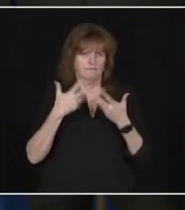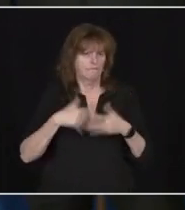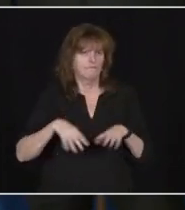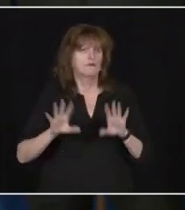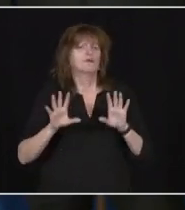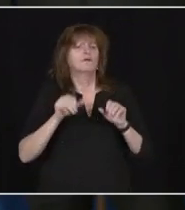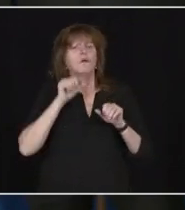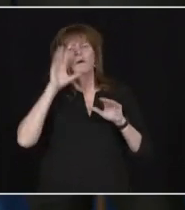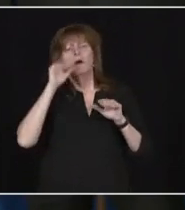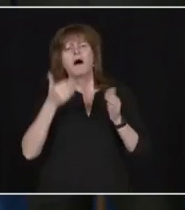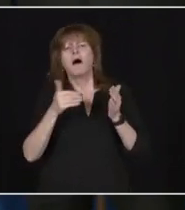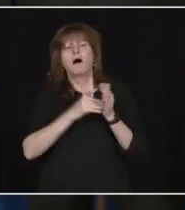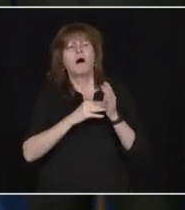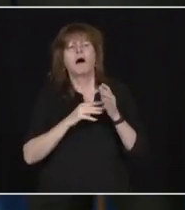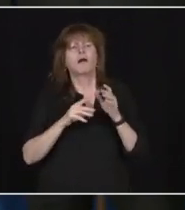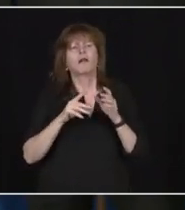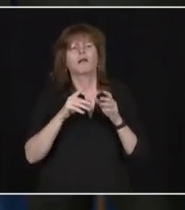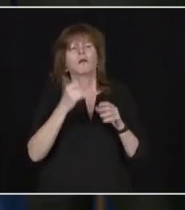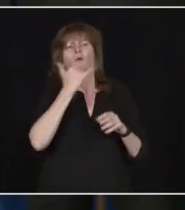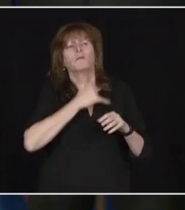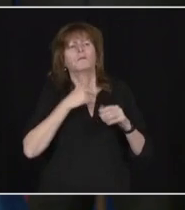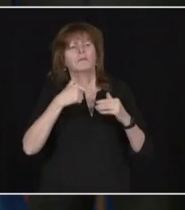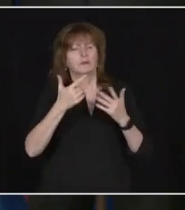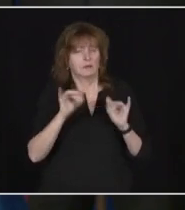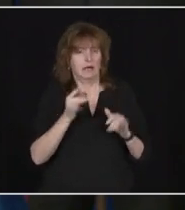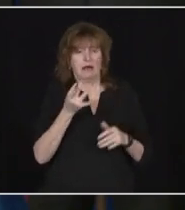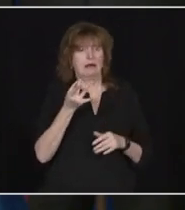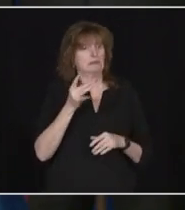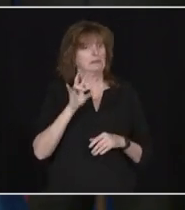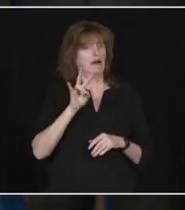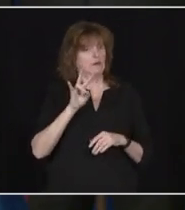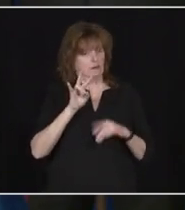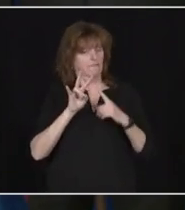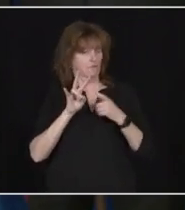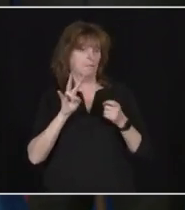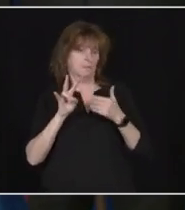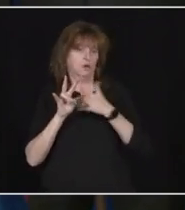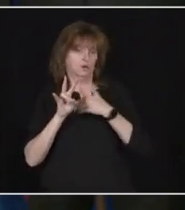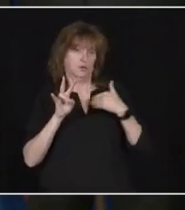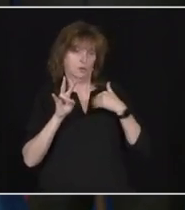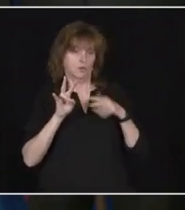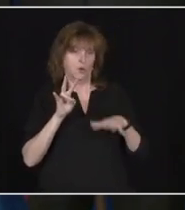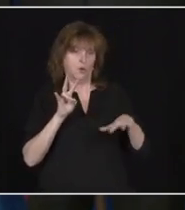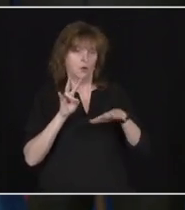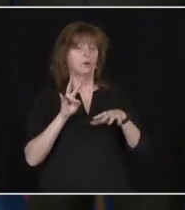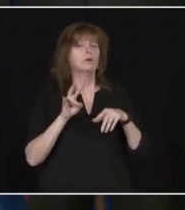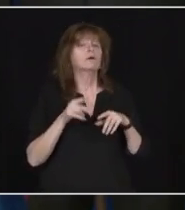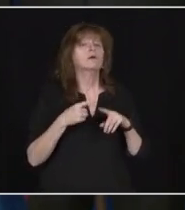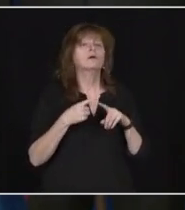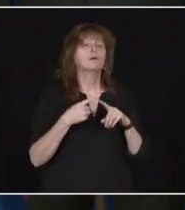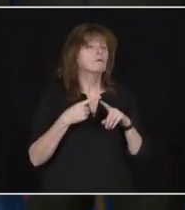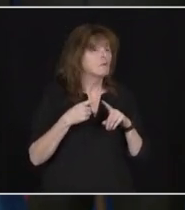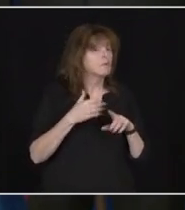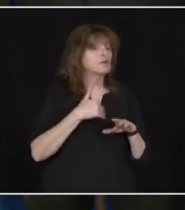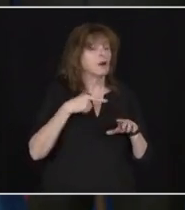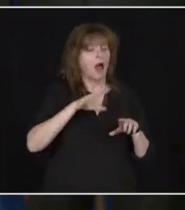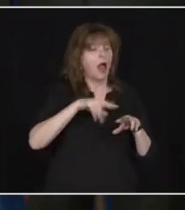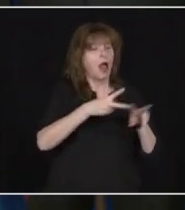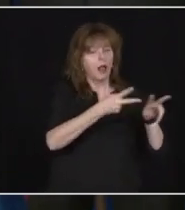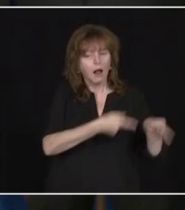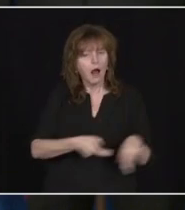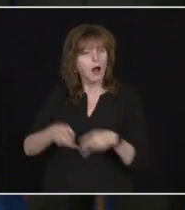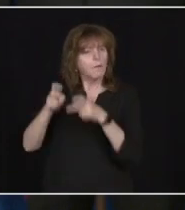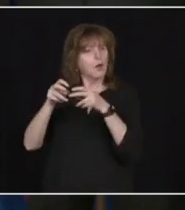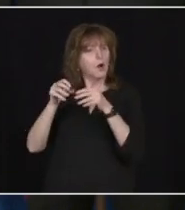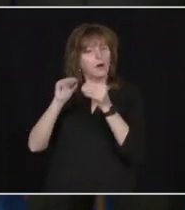for whatever reason, the number 87 cases from the City of Toronto weren't uploaded, but we have fixed that problem. And so